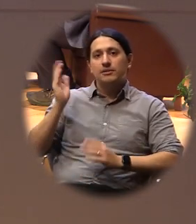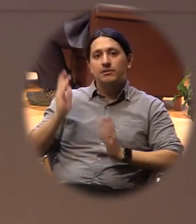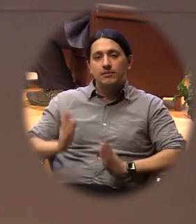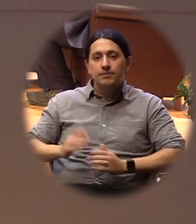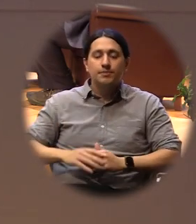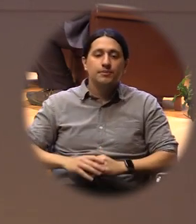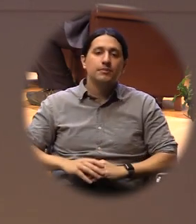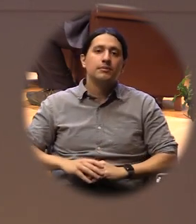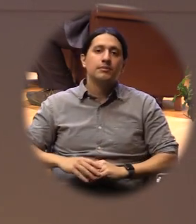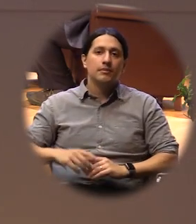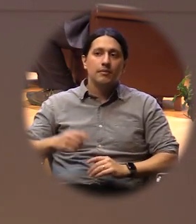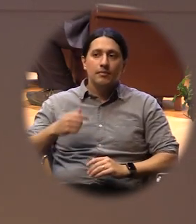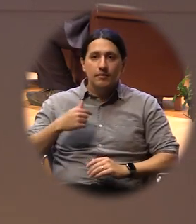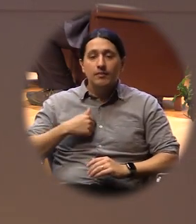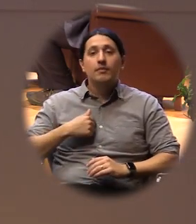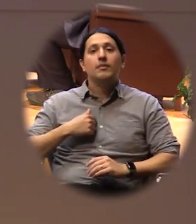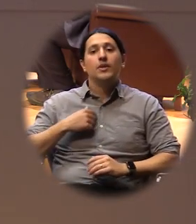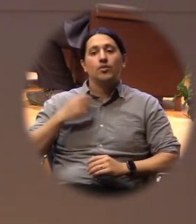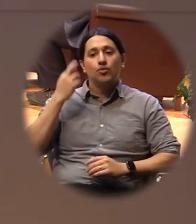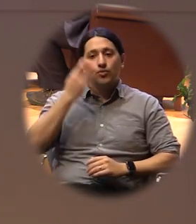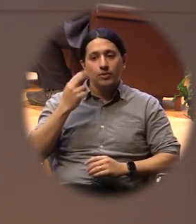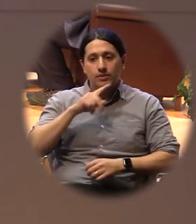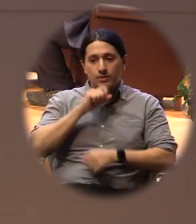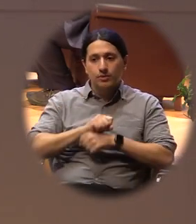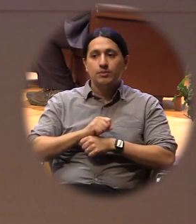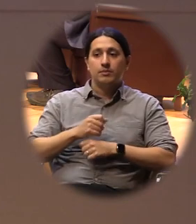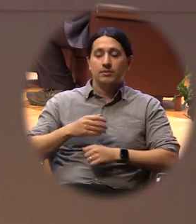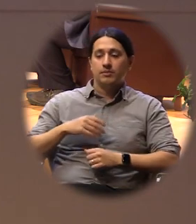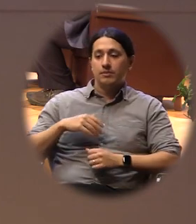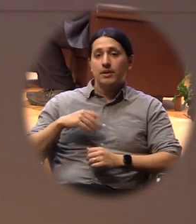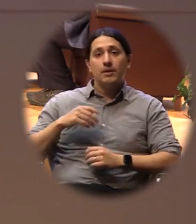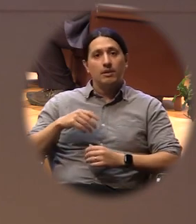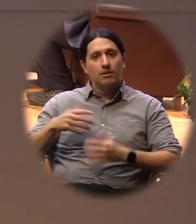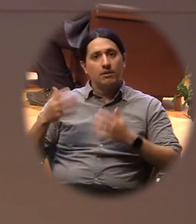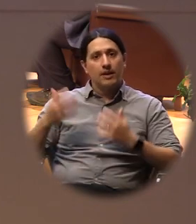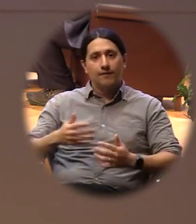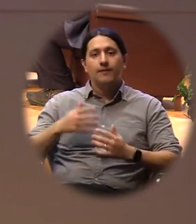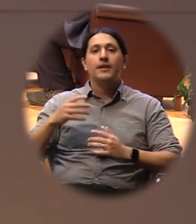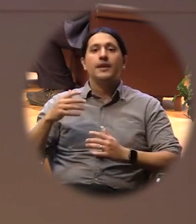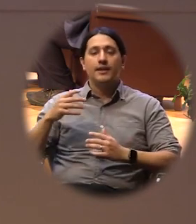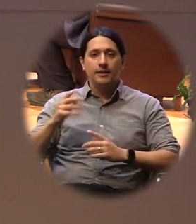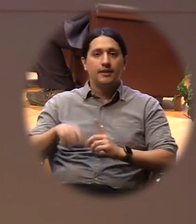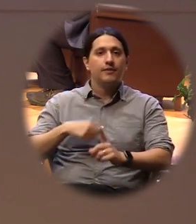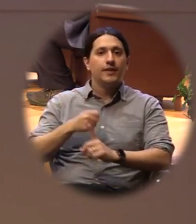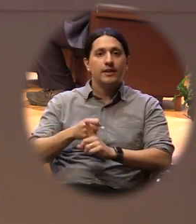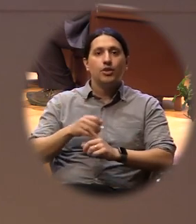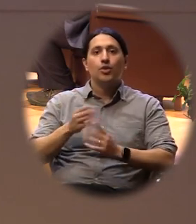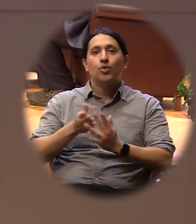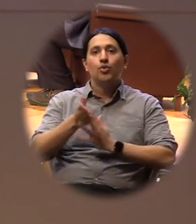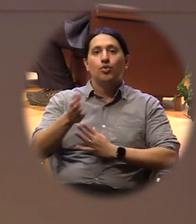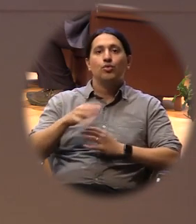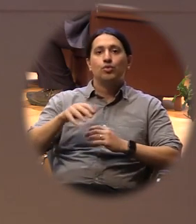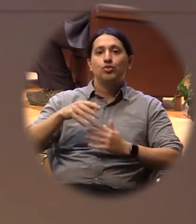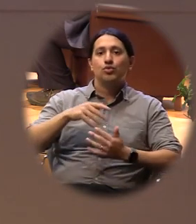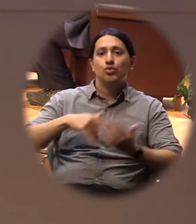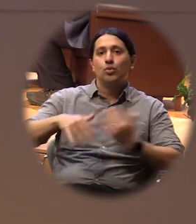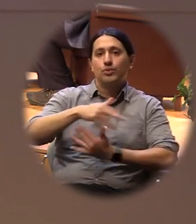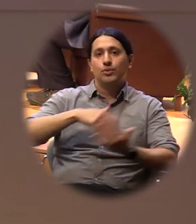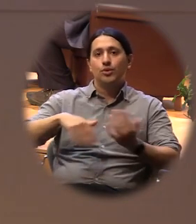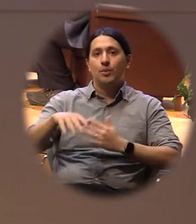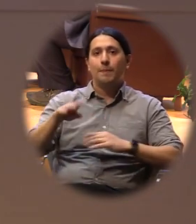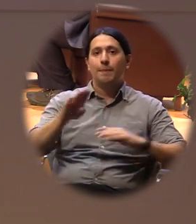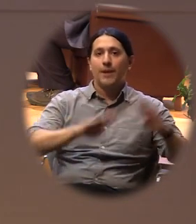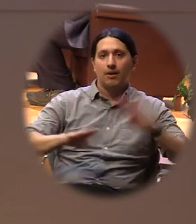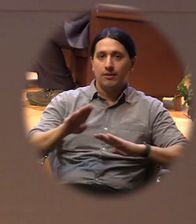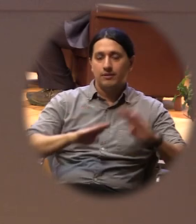biology, it was heavily inflected by a school of thought called sociobiology, which was the idea that evolution shapes